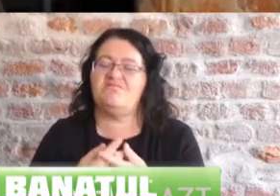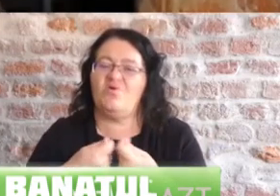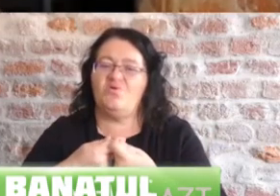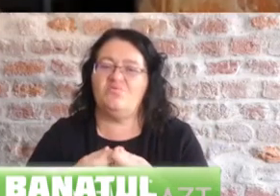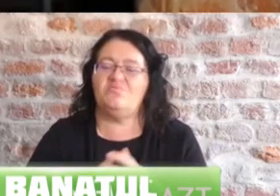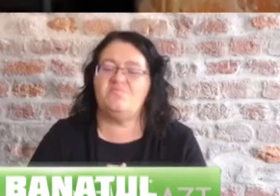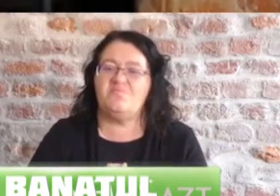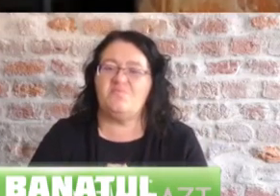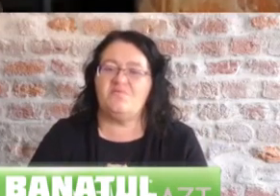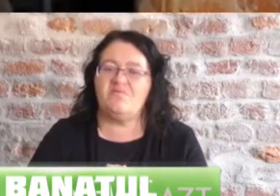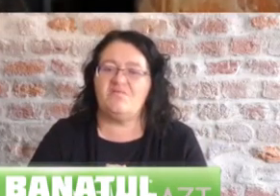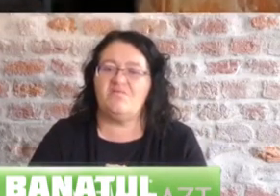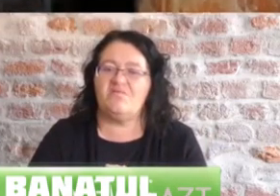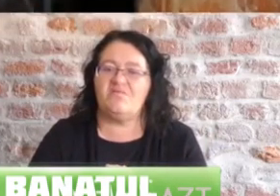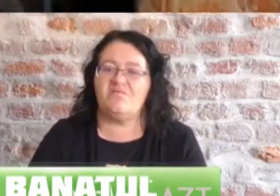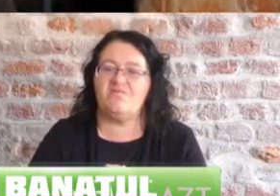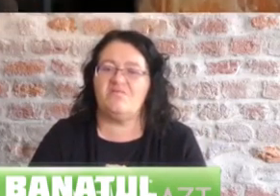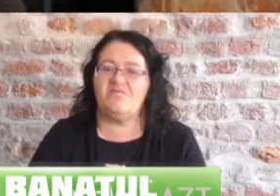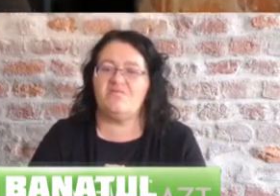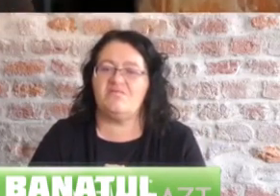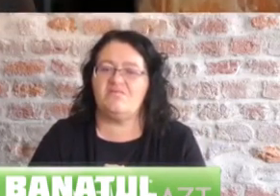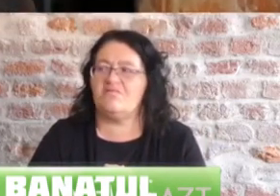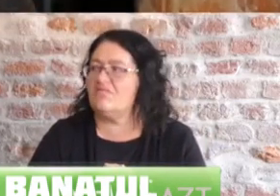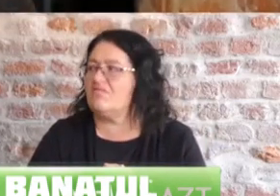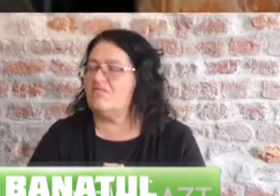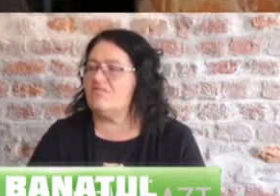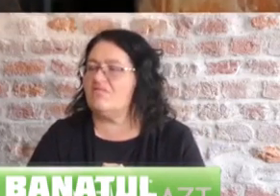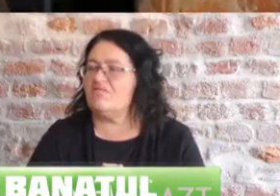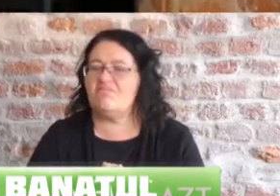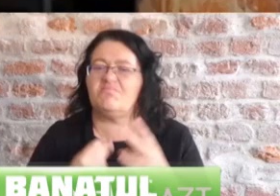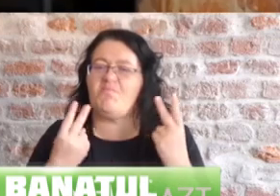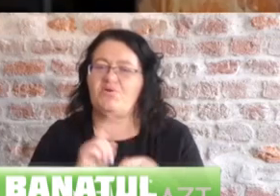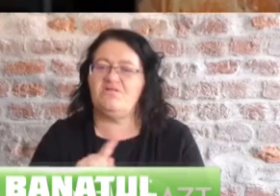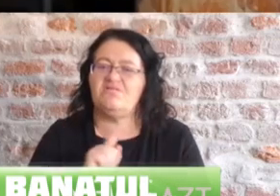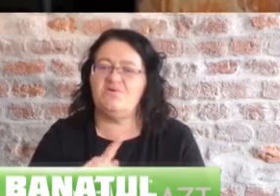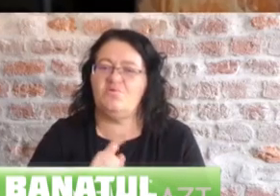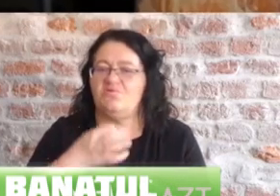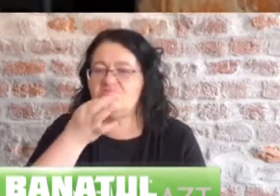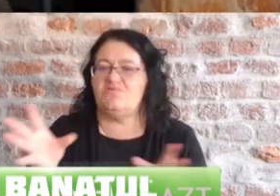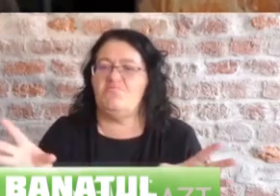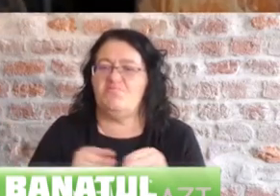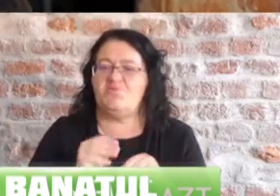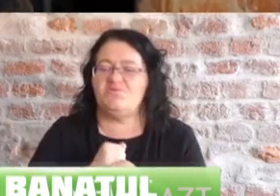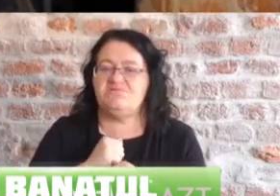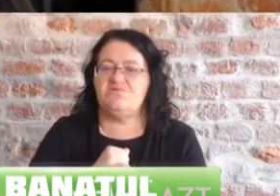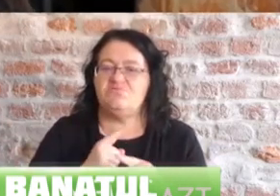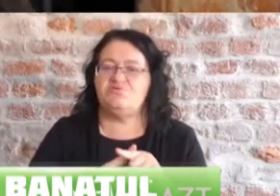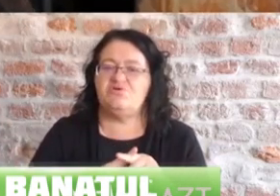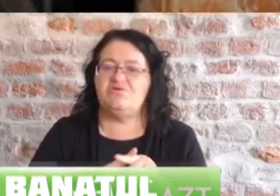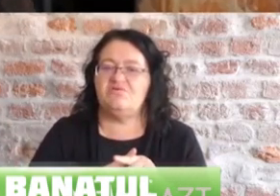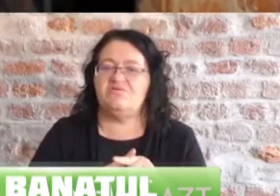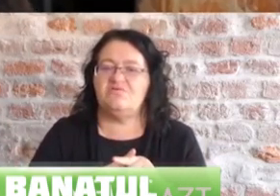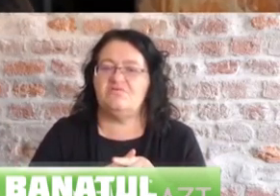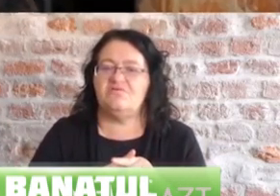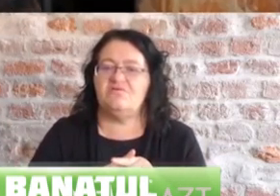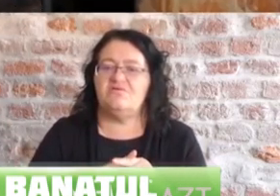reading the text, because I don't want to miss important concept that we have written together. Yes. So, the Victoria Square